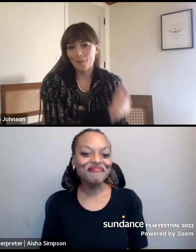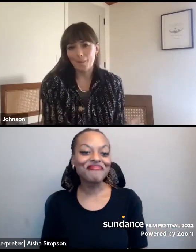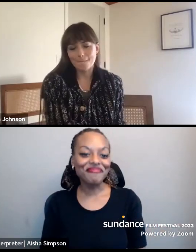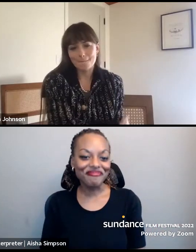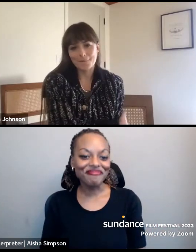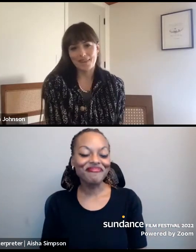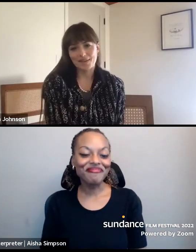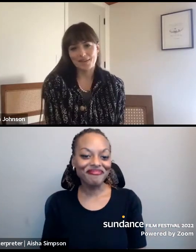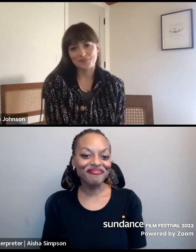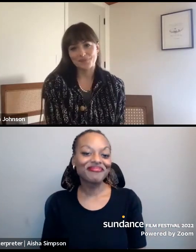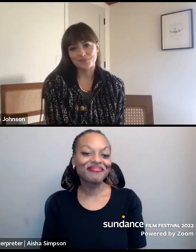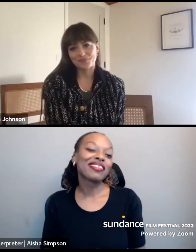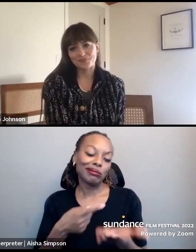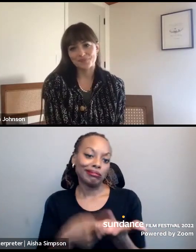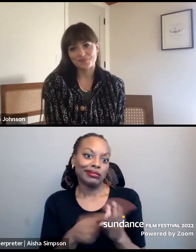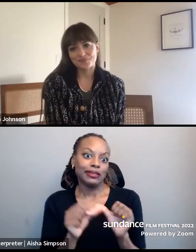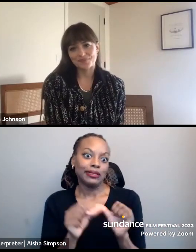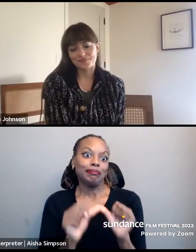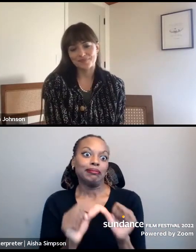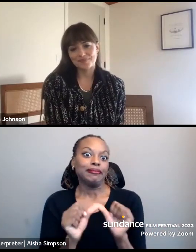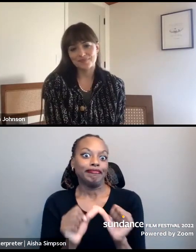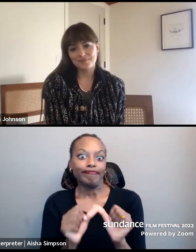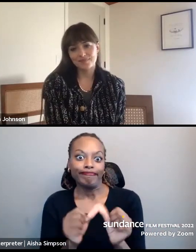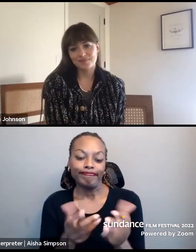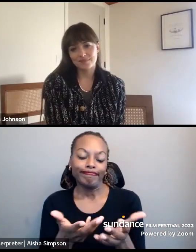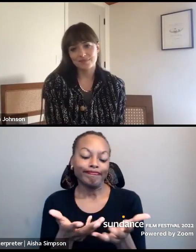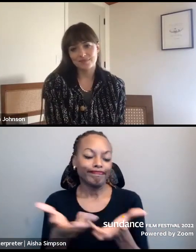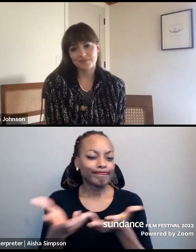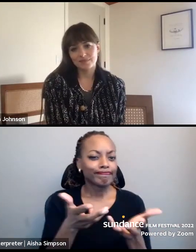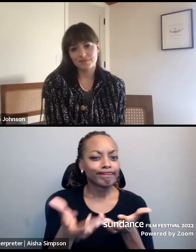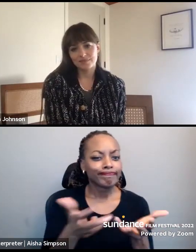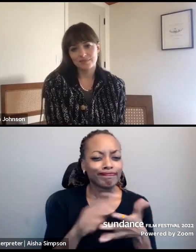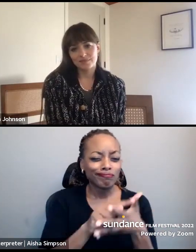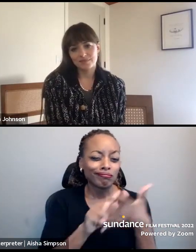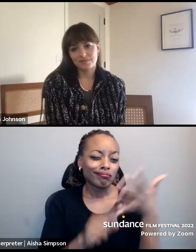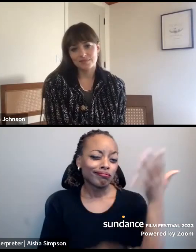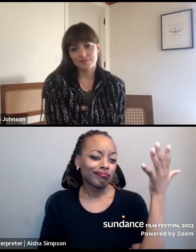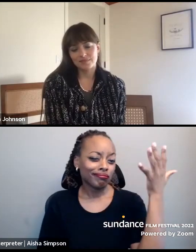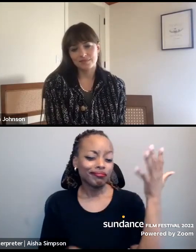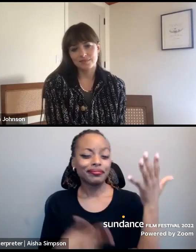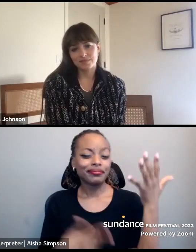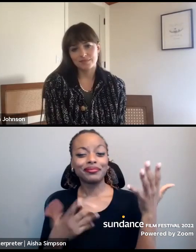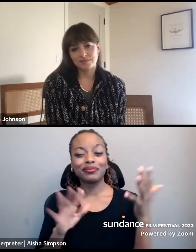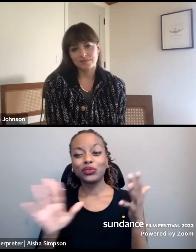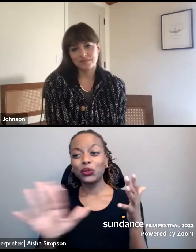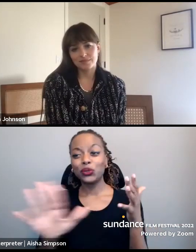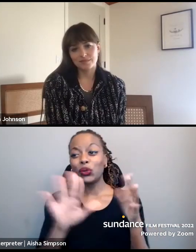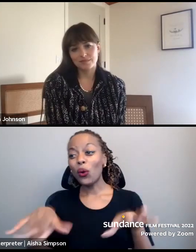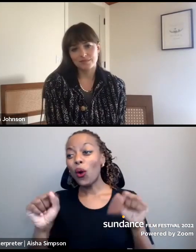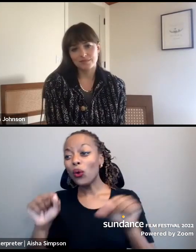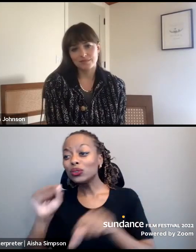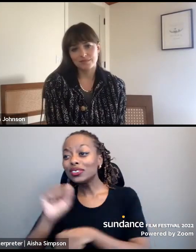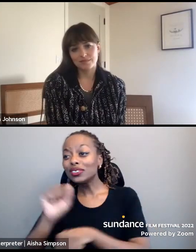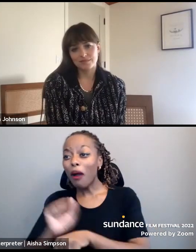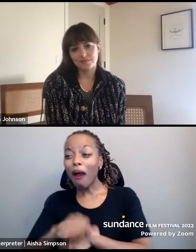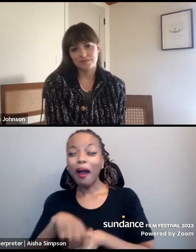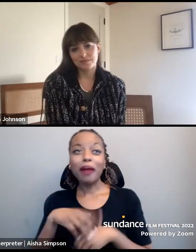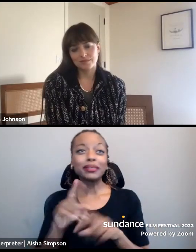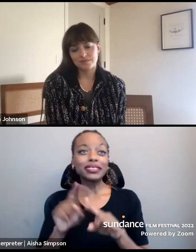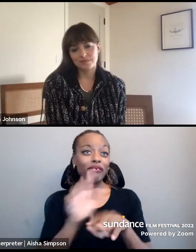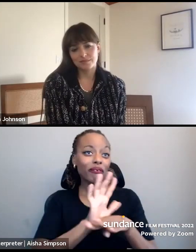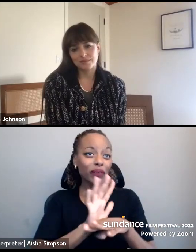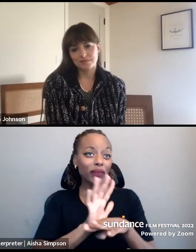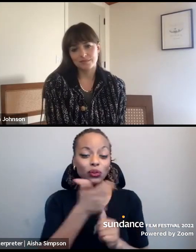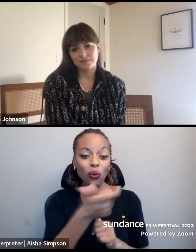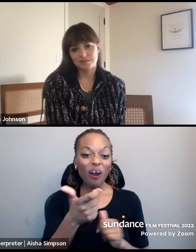As much as I would love to keep talking with you both about, just all of the things, especially various hosting gigs and various films that we could watch,